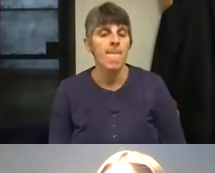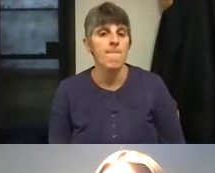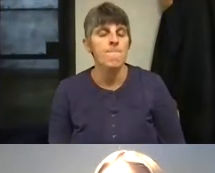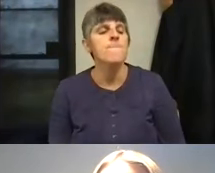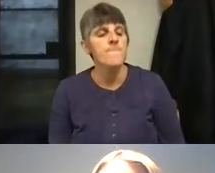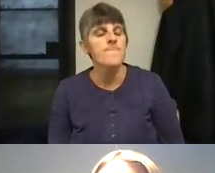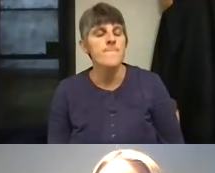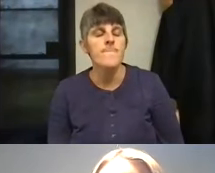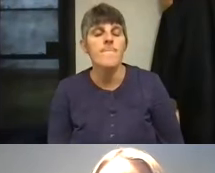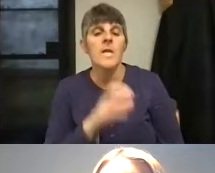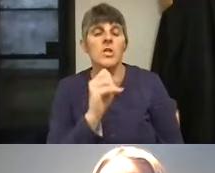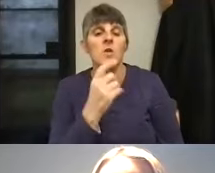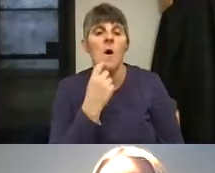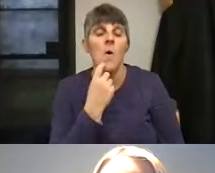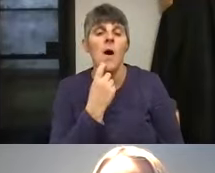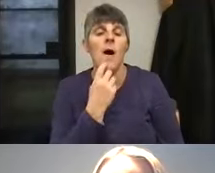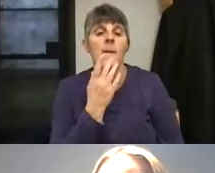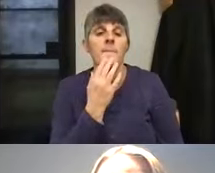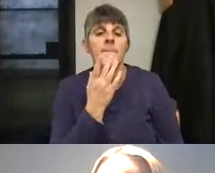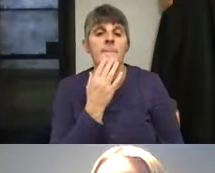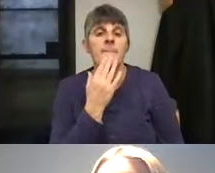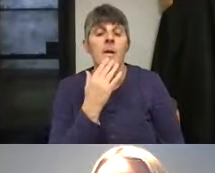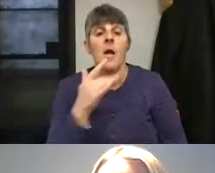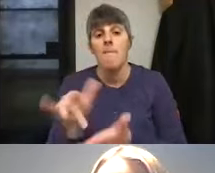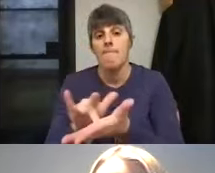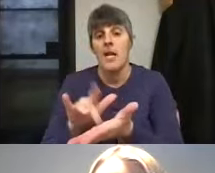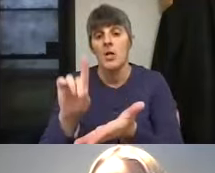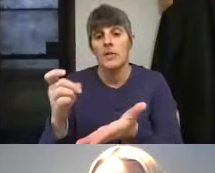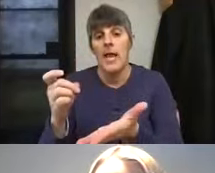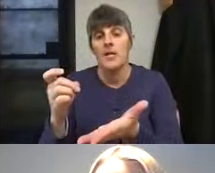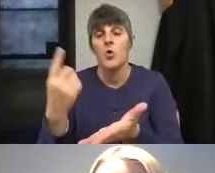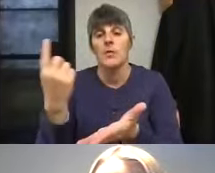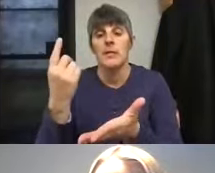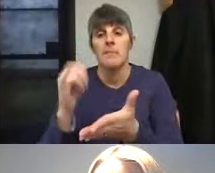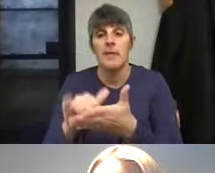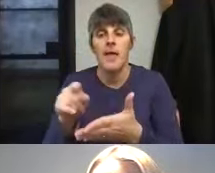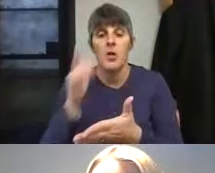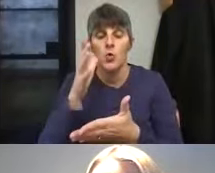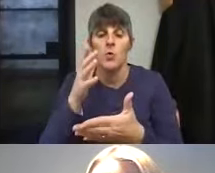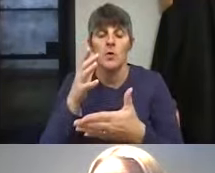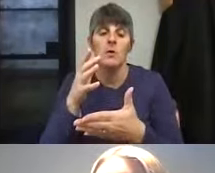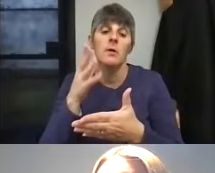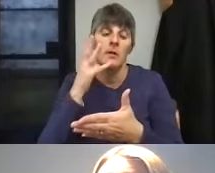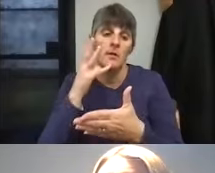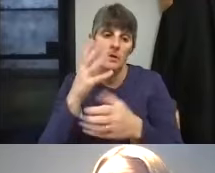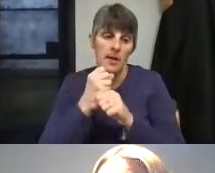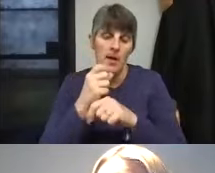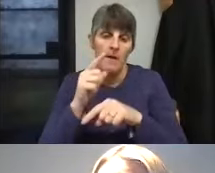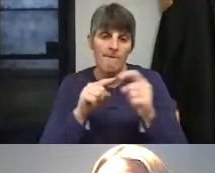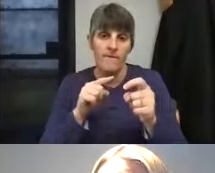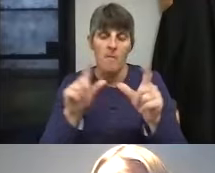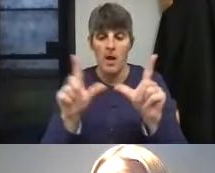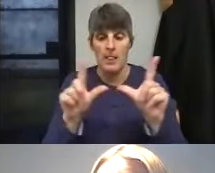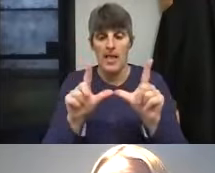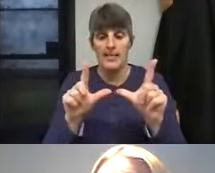Yeah, so a medical diagnosis is something that you're going to receive from a